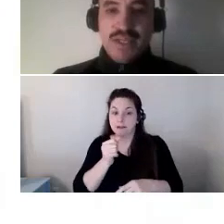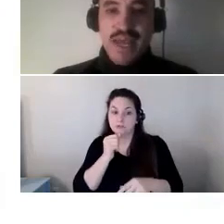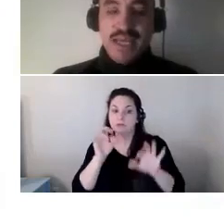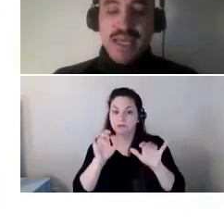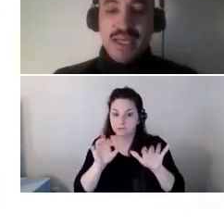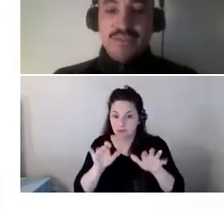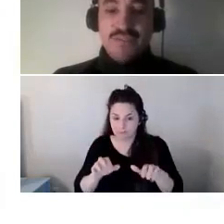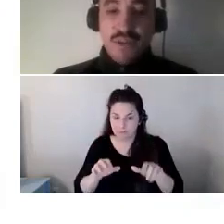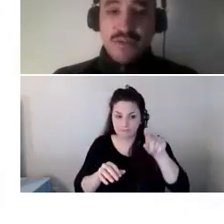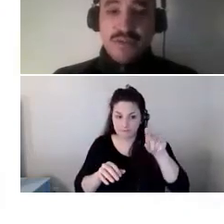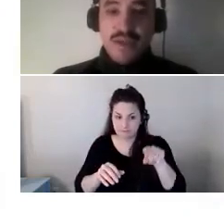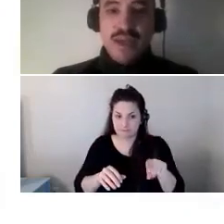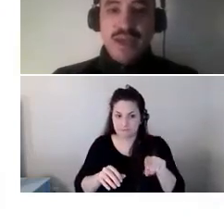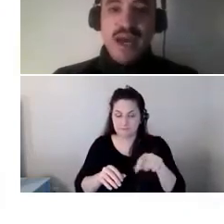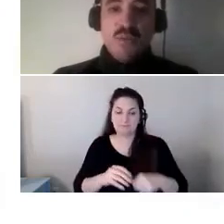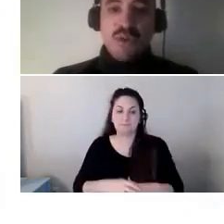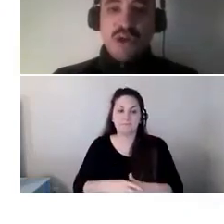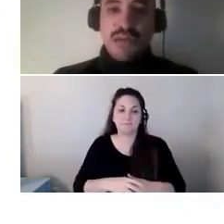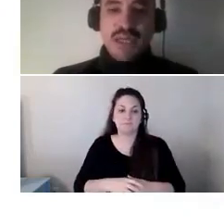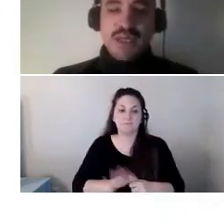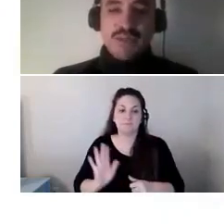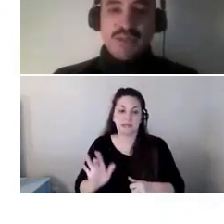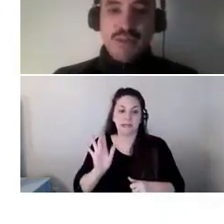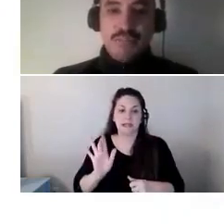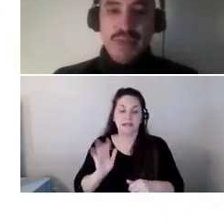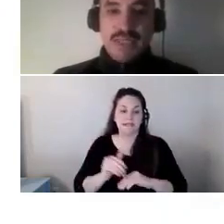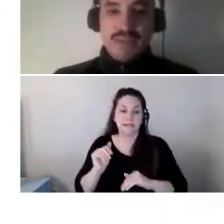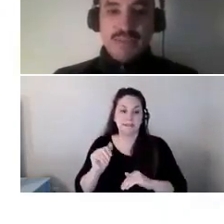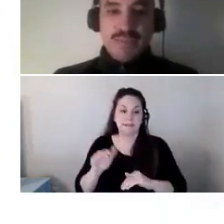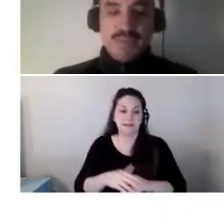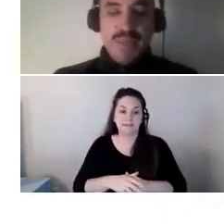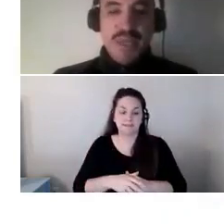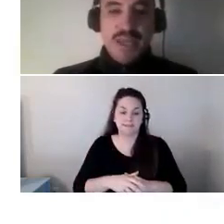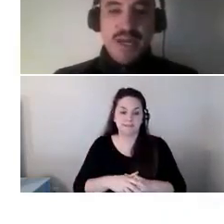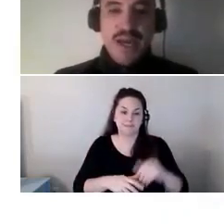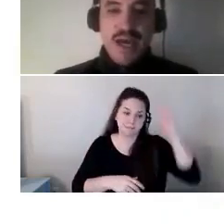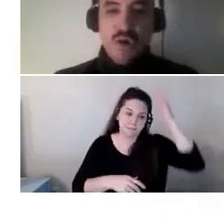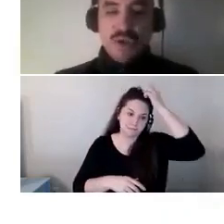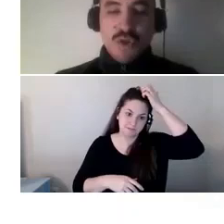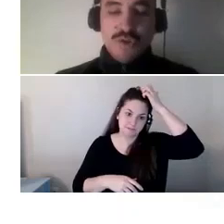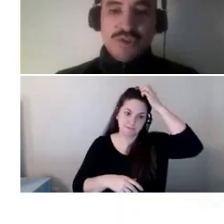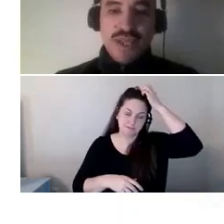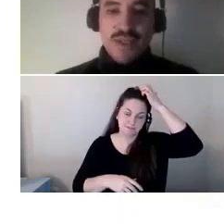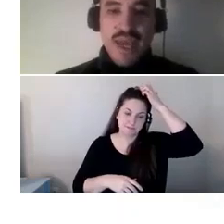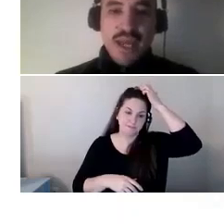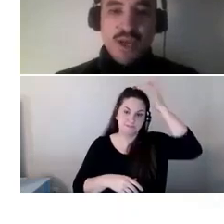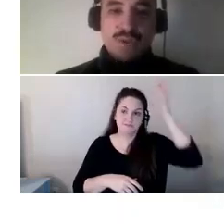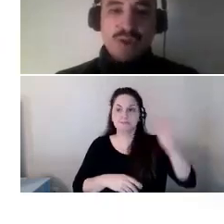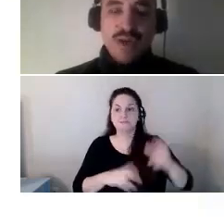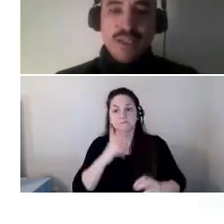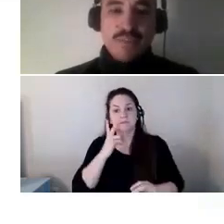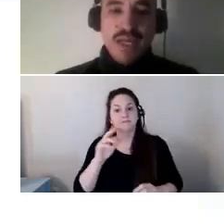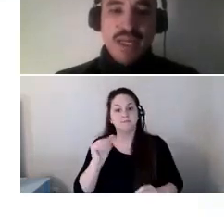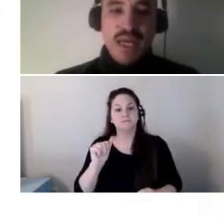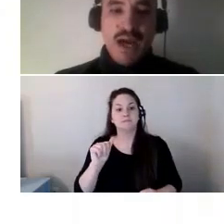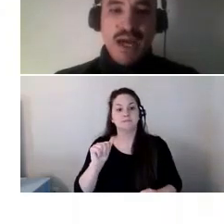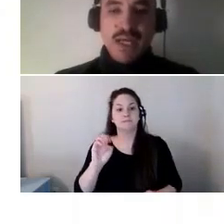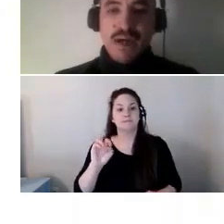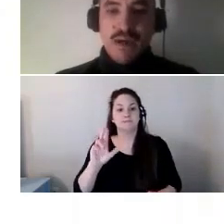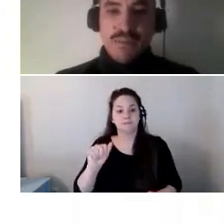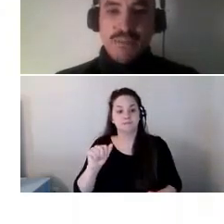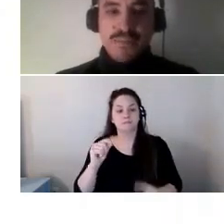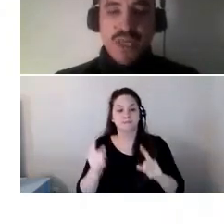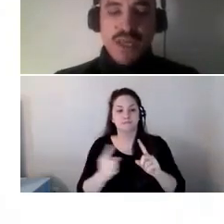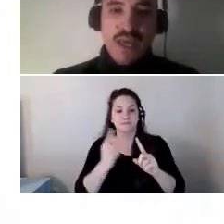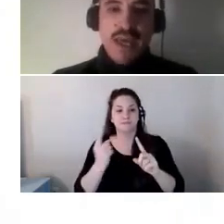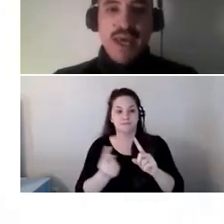in the dedicated fields, and I will click submit. Now you'll see the Aera spinning